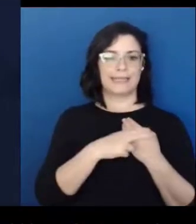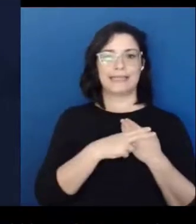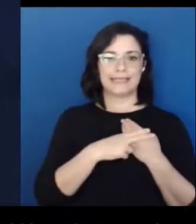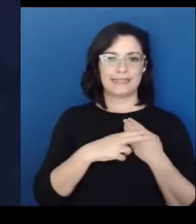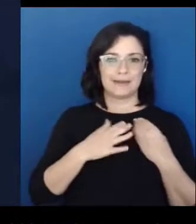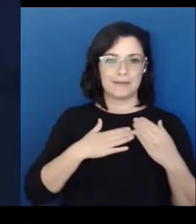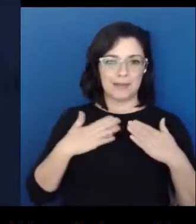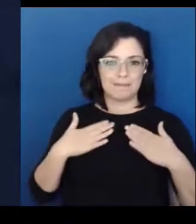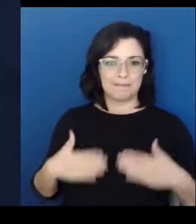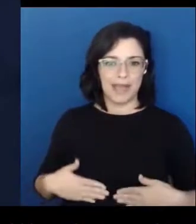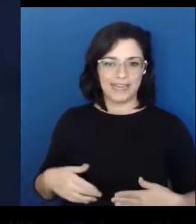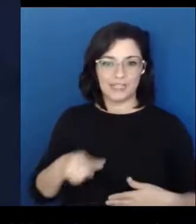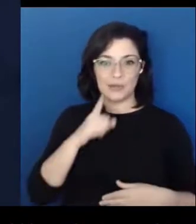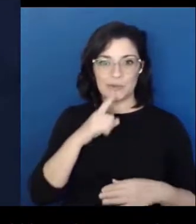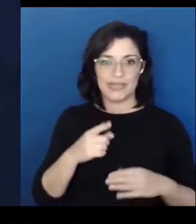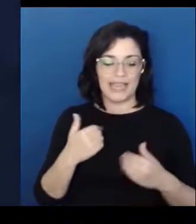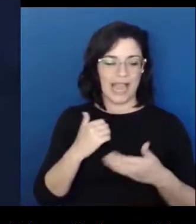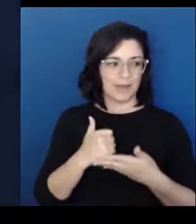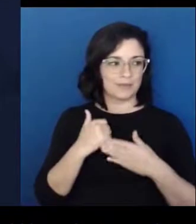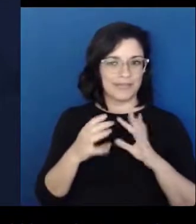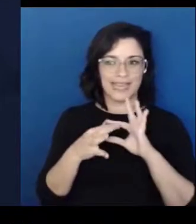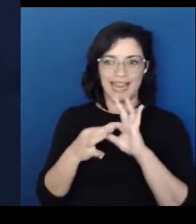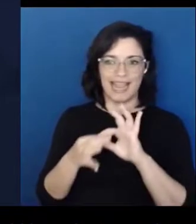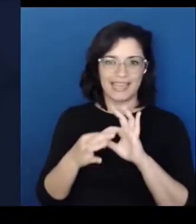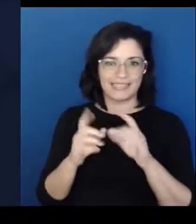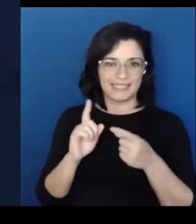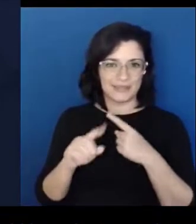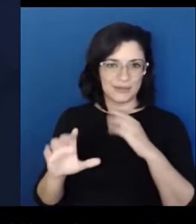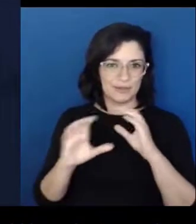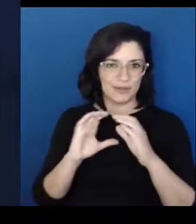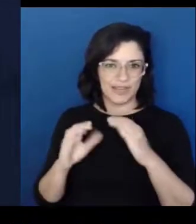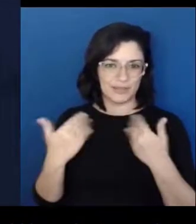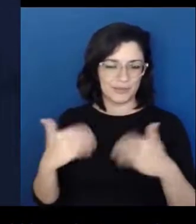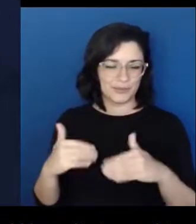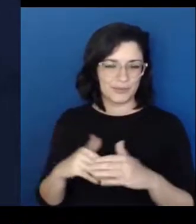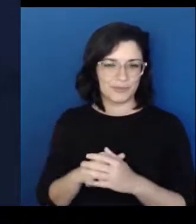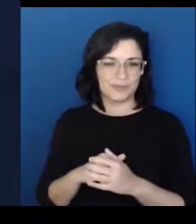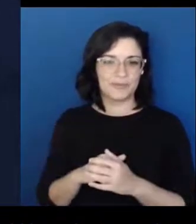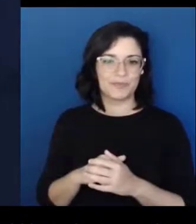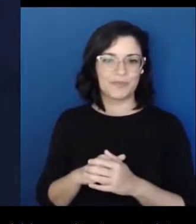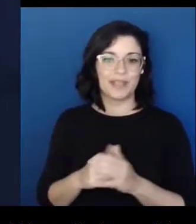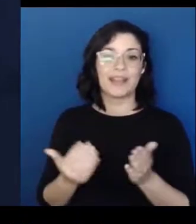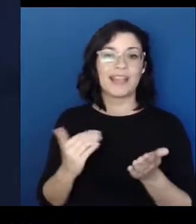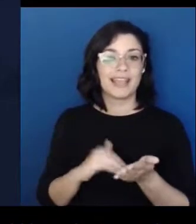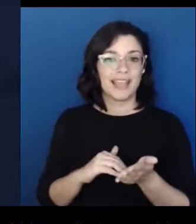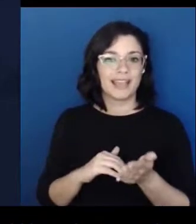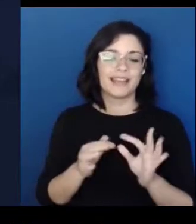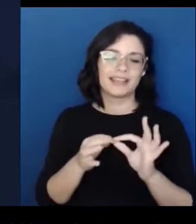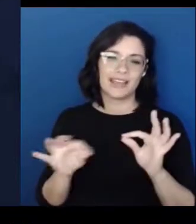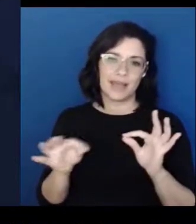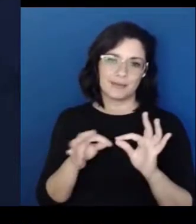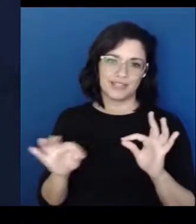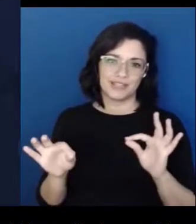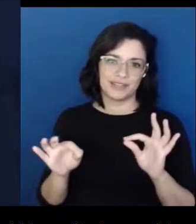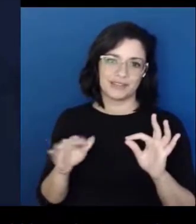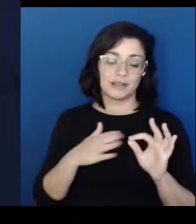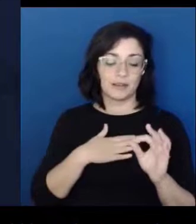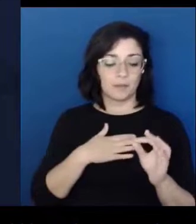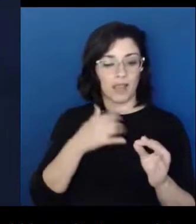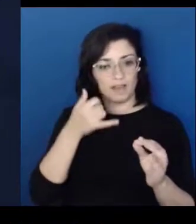communication, accessories, and then again, captioning on my phone everywhere. And the